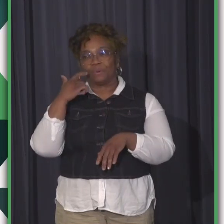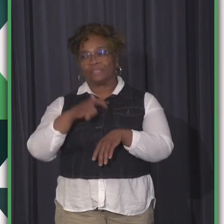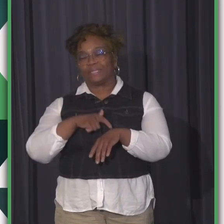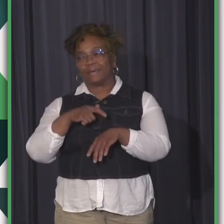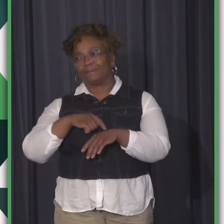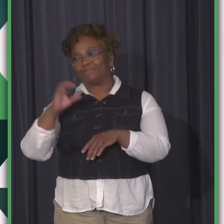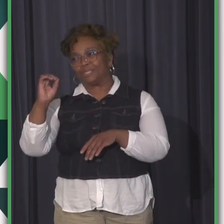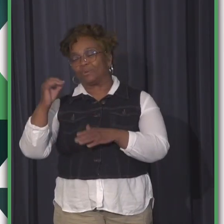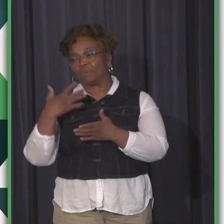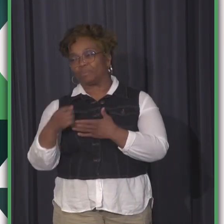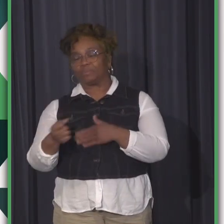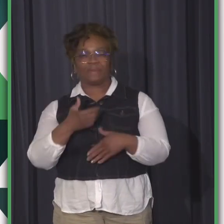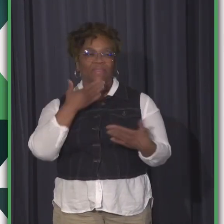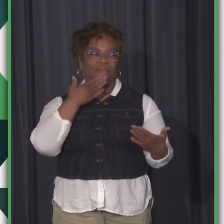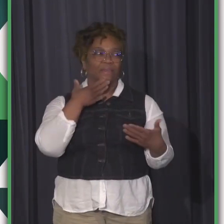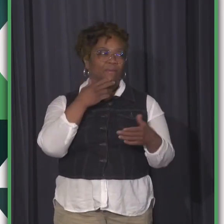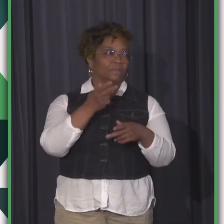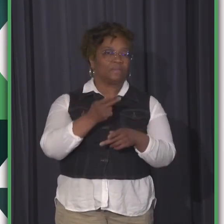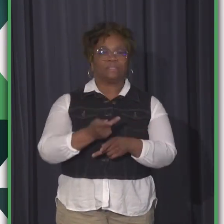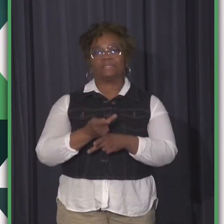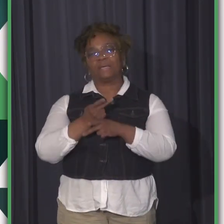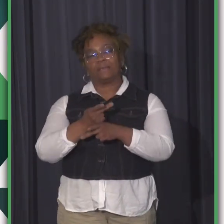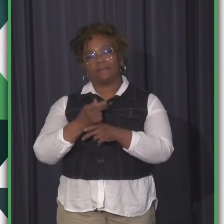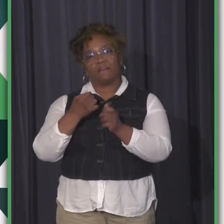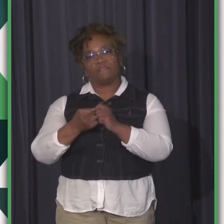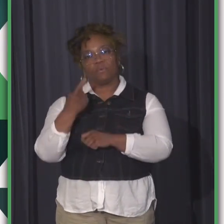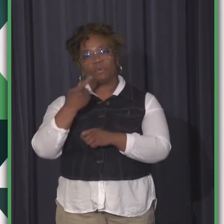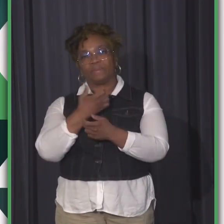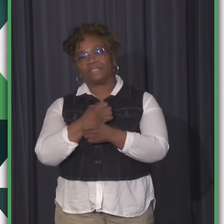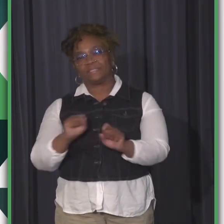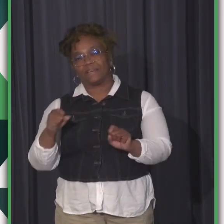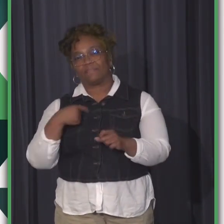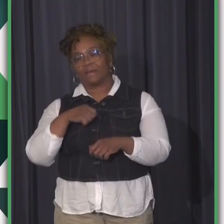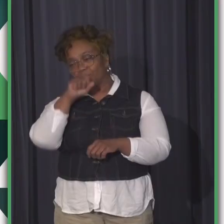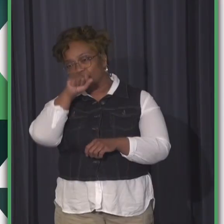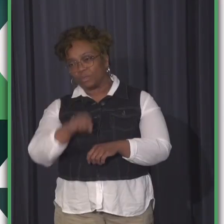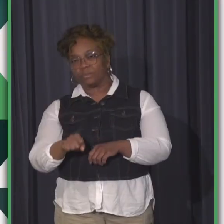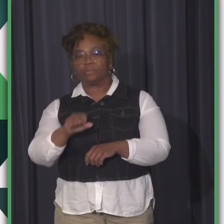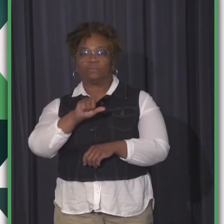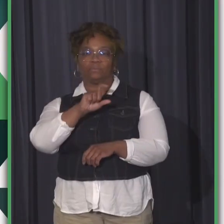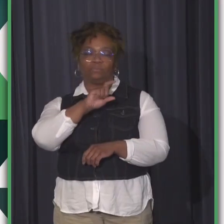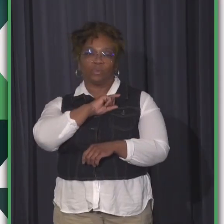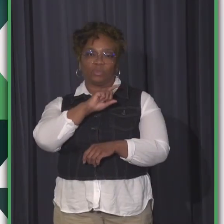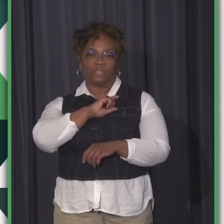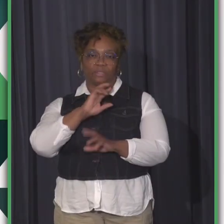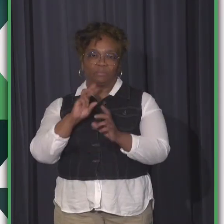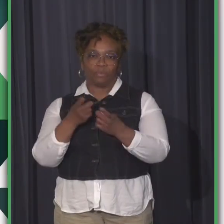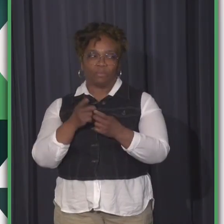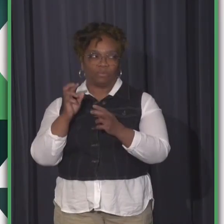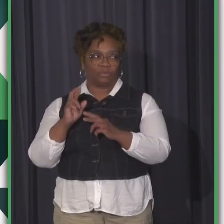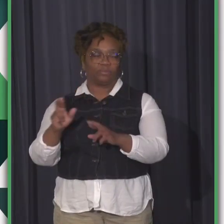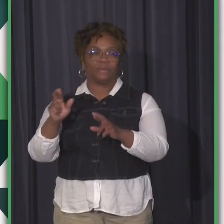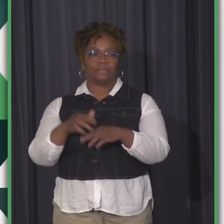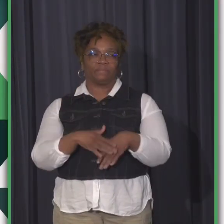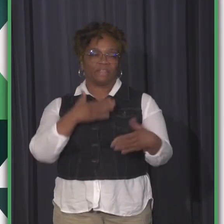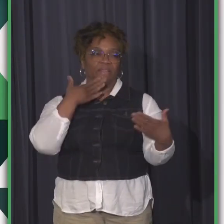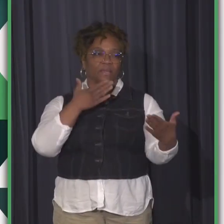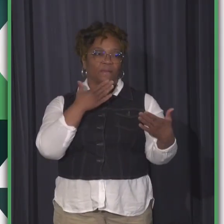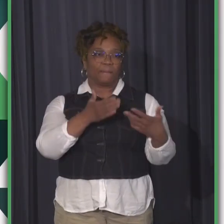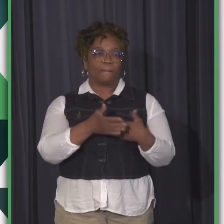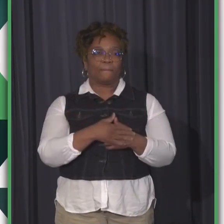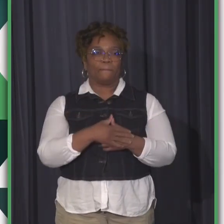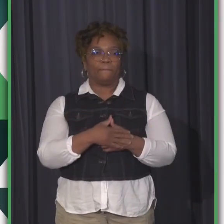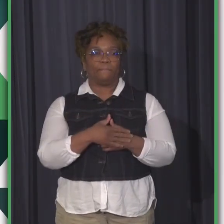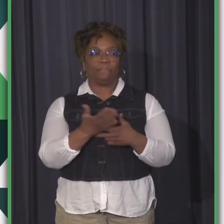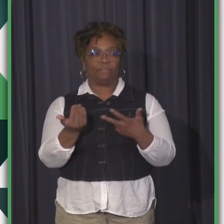ready to say it. But take care, everyone, and be safe out here. And I love my police department. I respect them. Thank you. Next speaker.